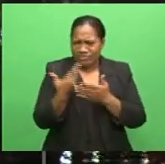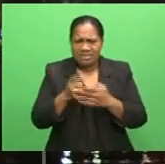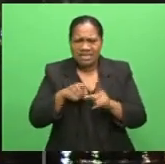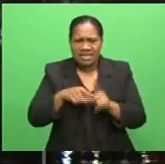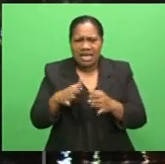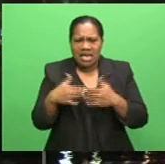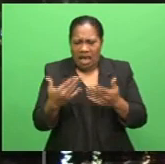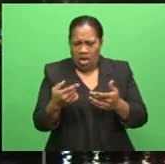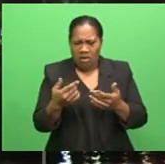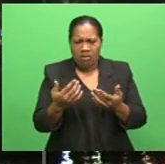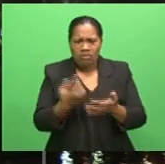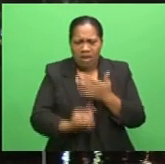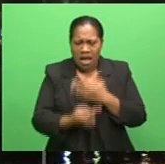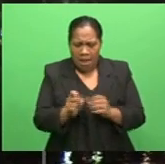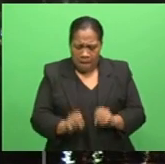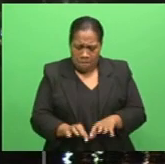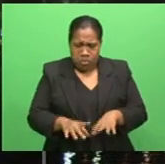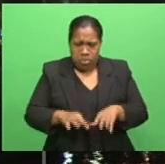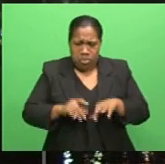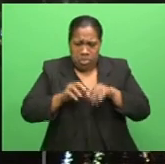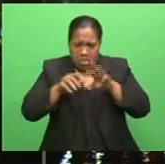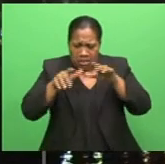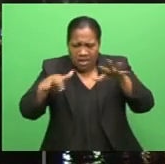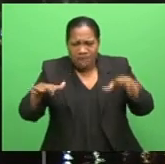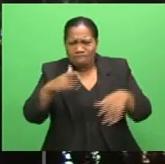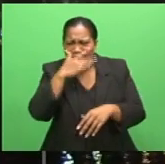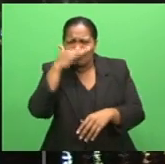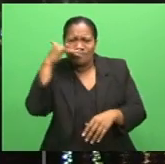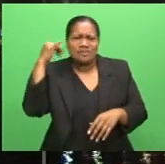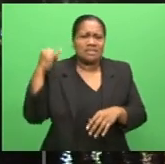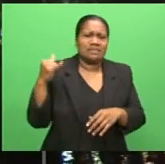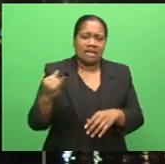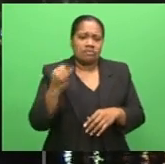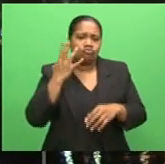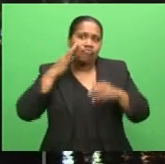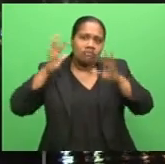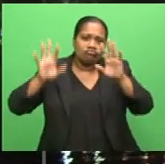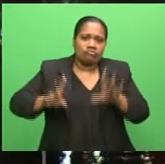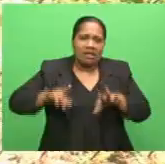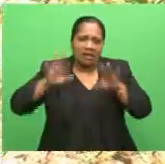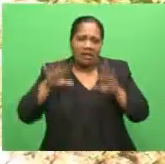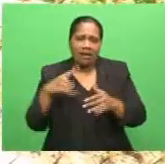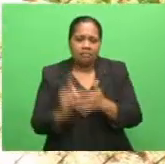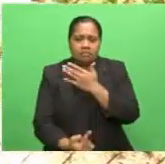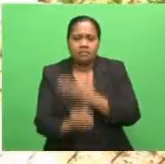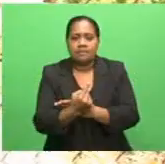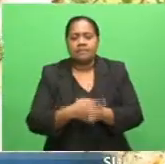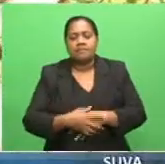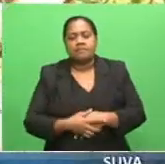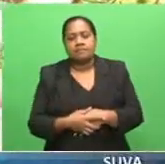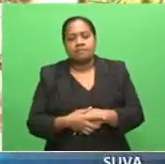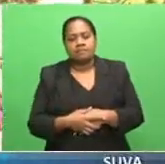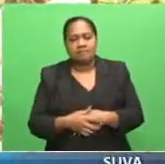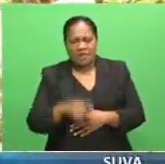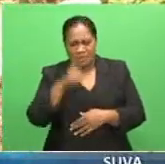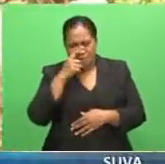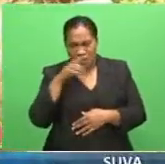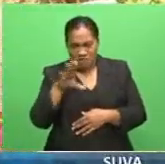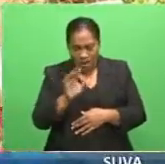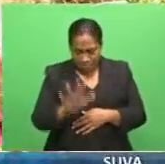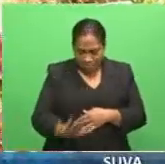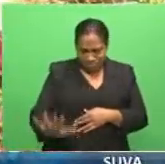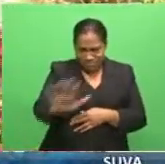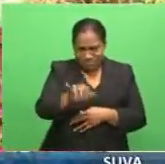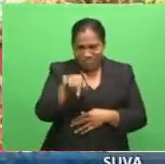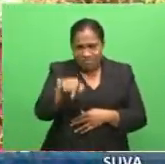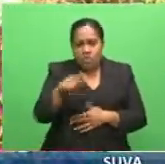foul smell and overflows during heavy rain. Venina Rakautonga has more. These residents from this informal settlement